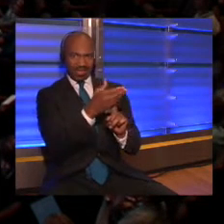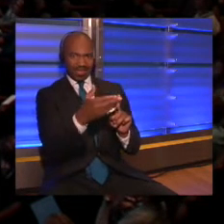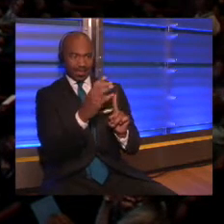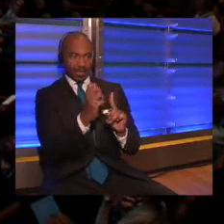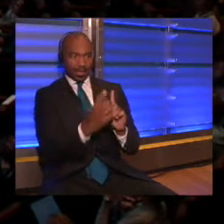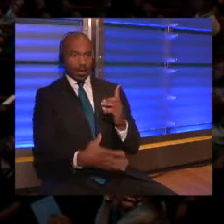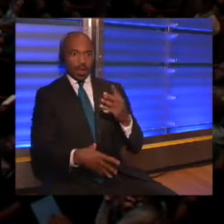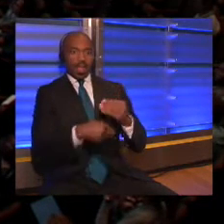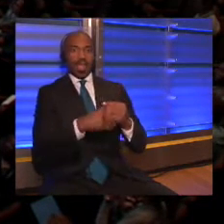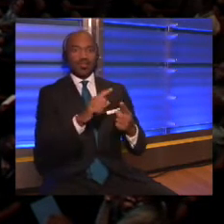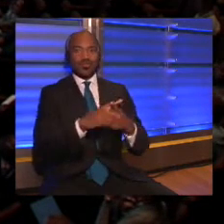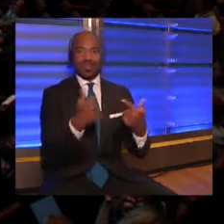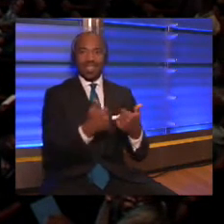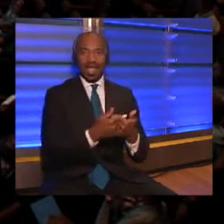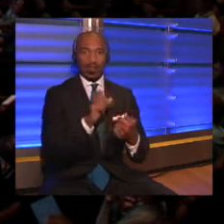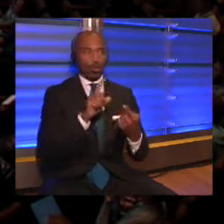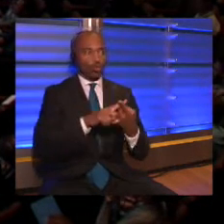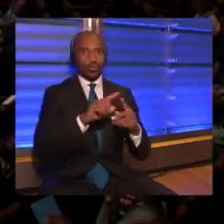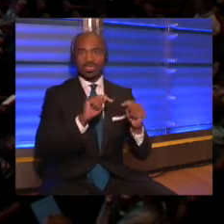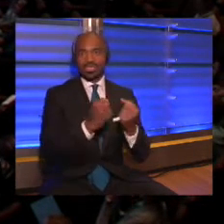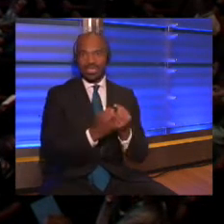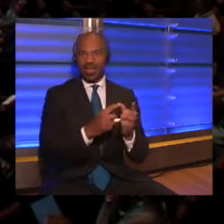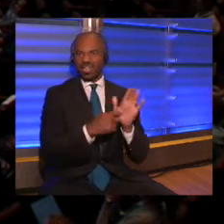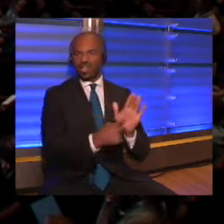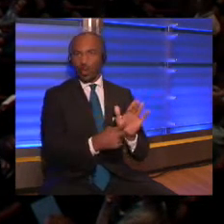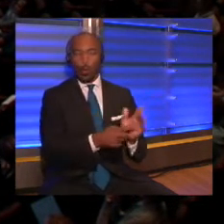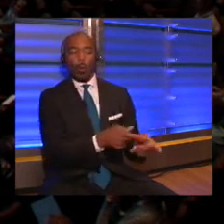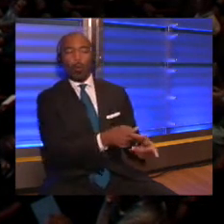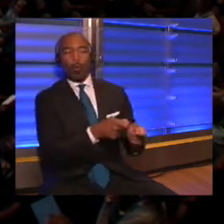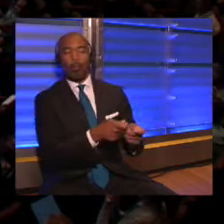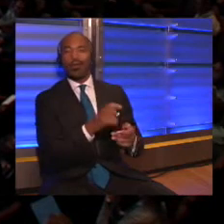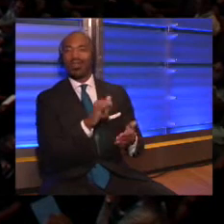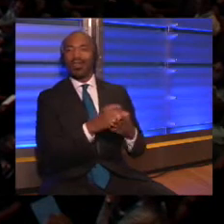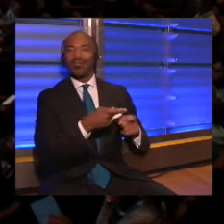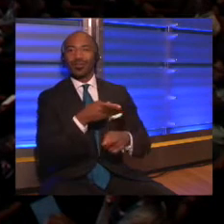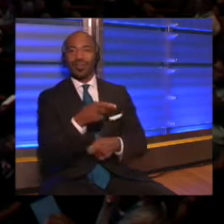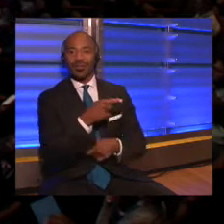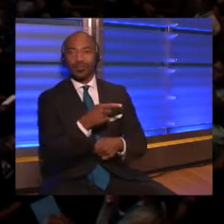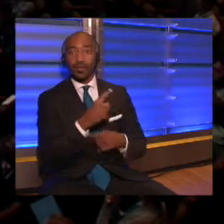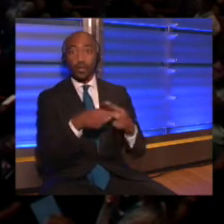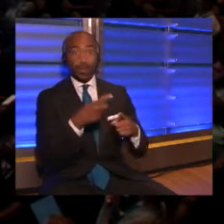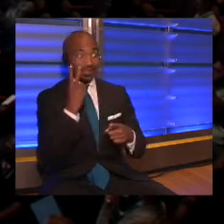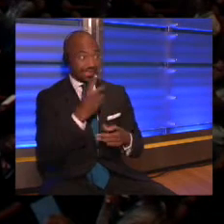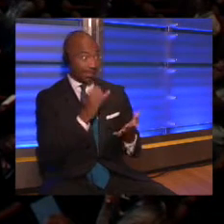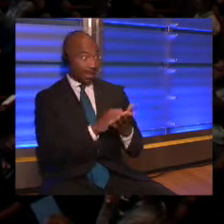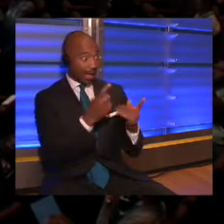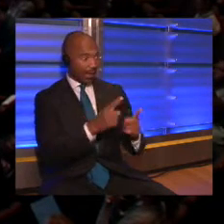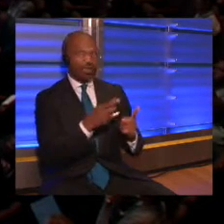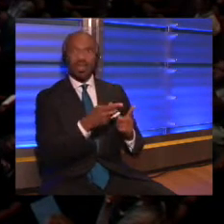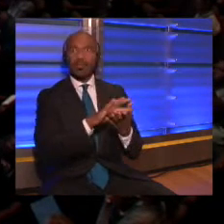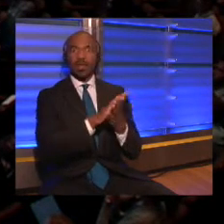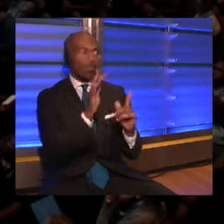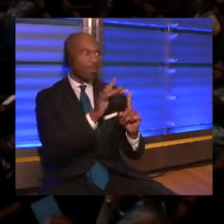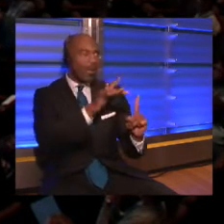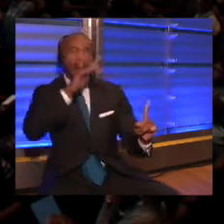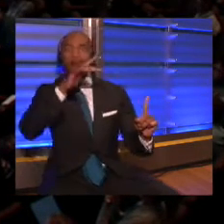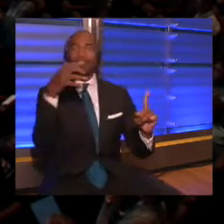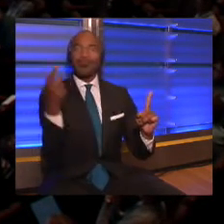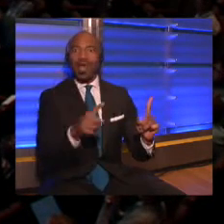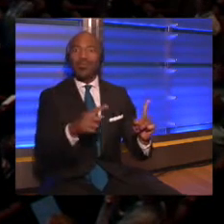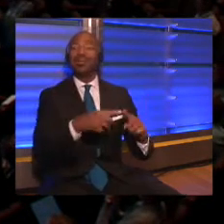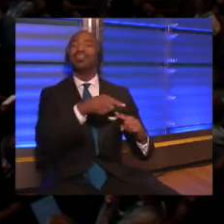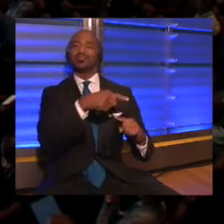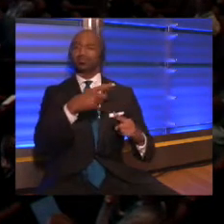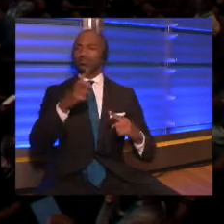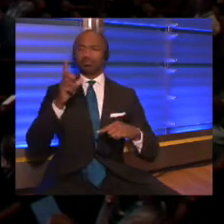play or to a game or to a team. And when it happens, watch out. Like all of a sudden, kids just can't